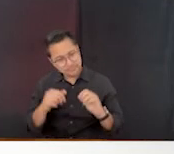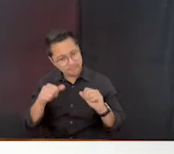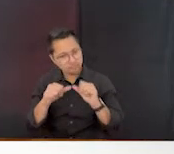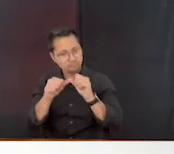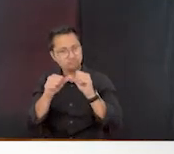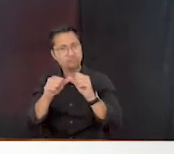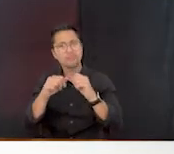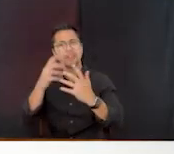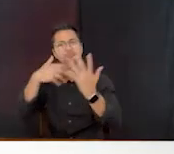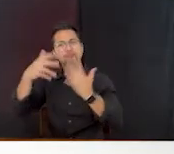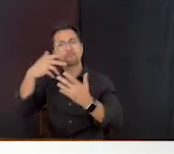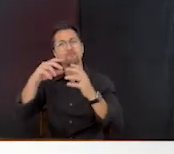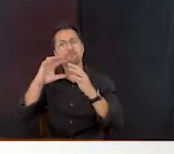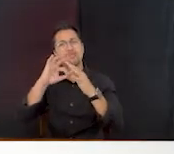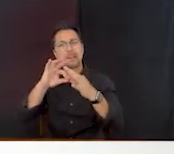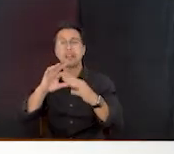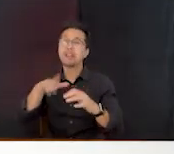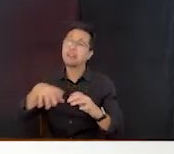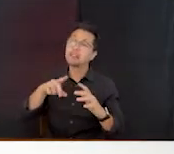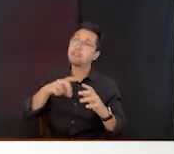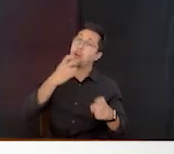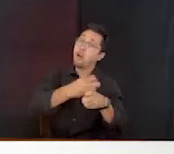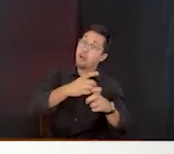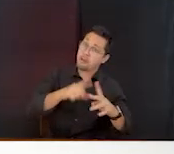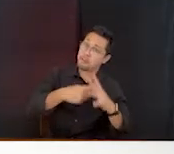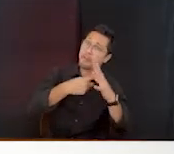social connections was a difficult effort.